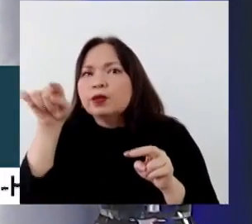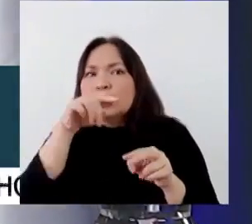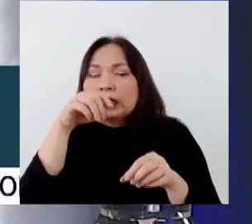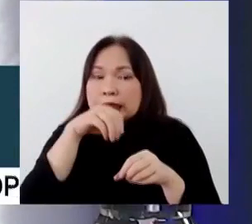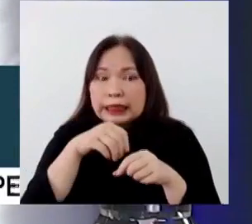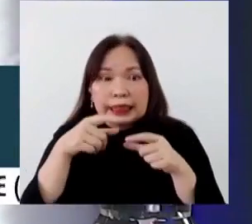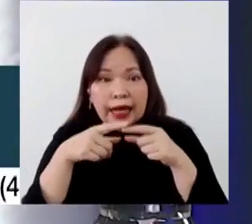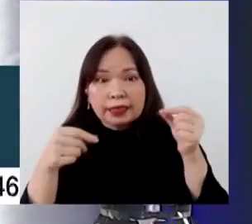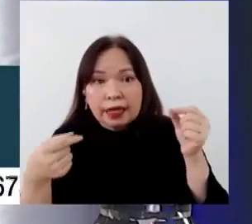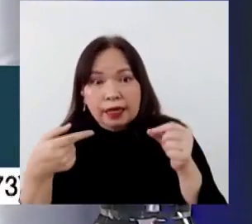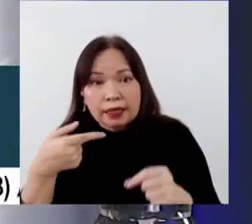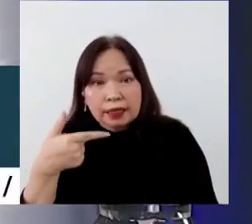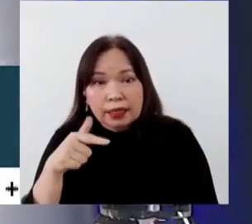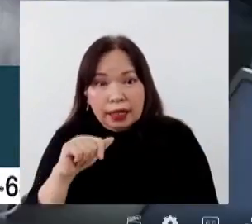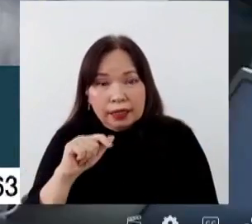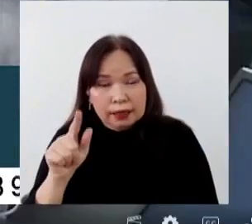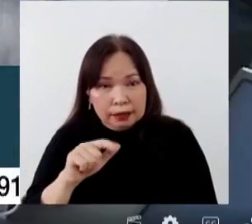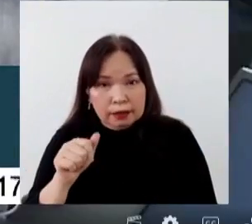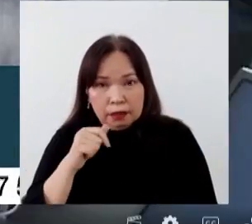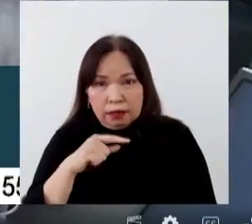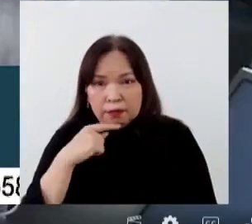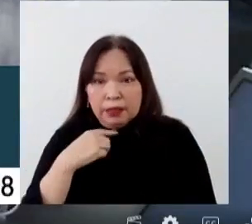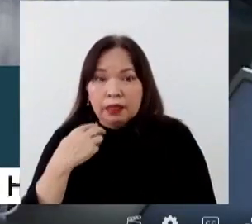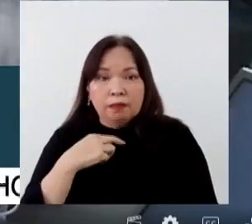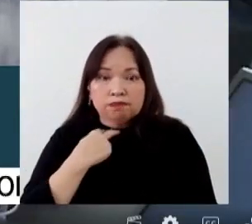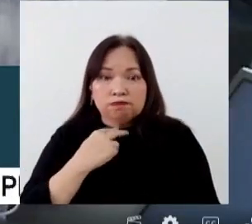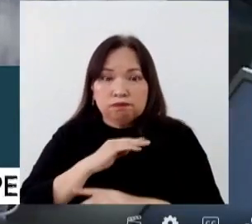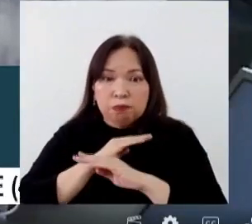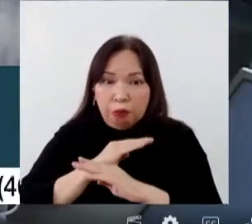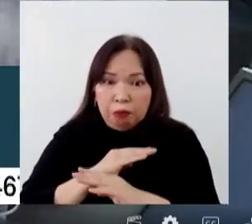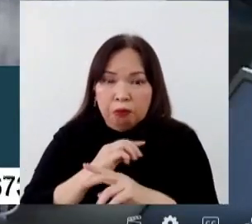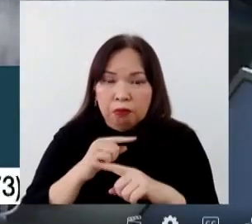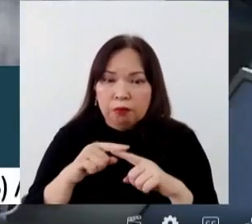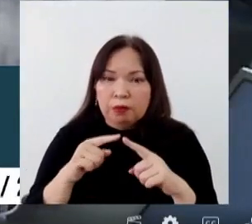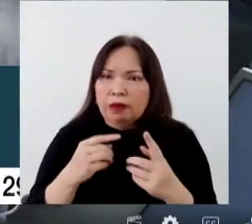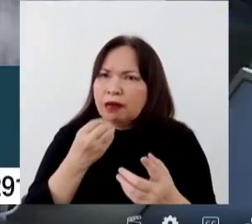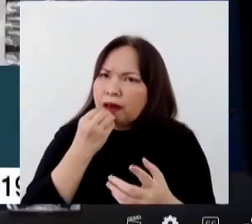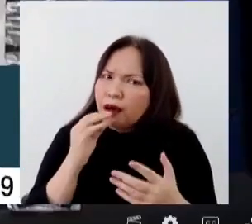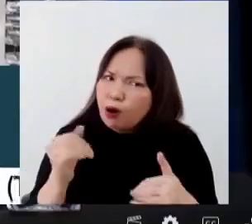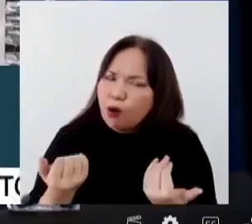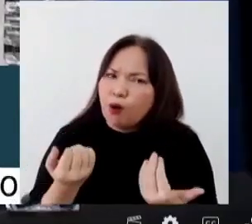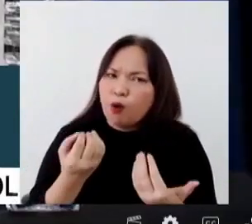Gaza, considering na may blockade nga po doon, mahirap yung pagkain, yung tubig, yes, yung Korean.